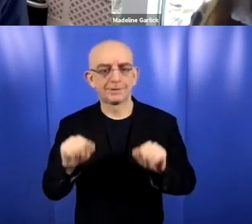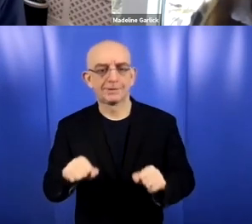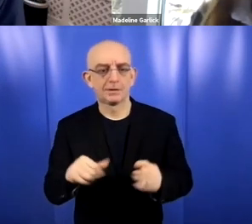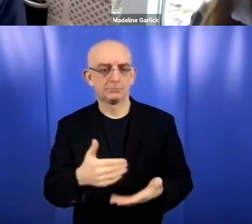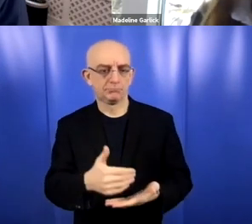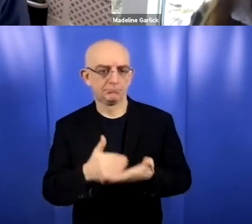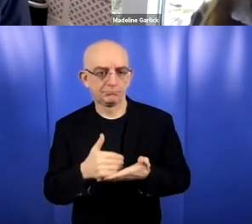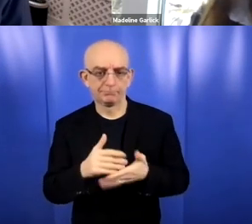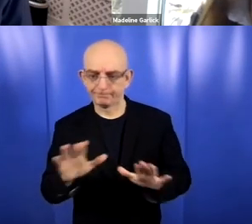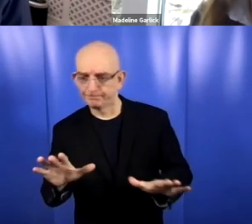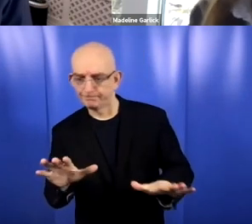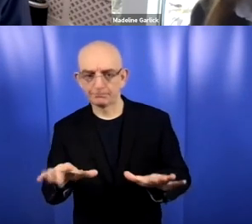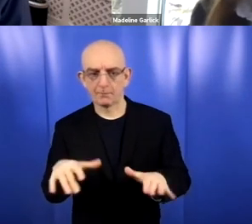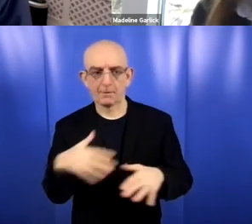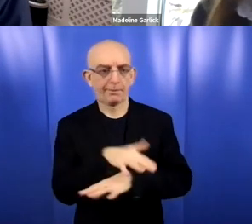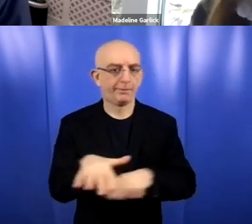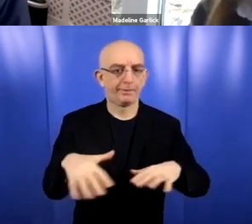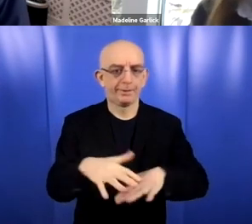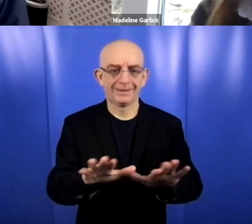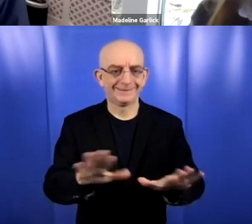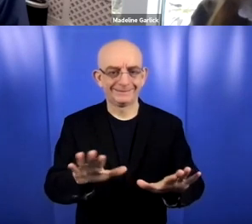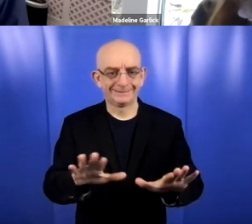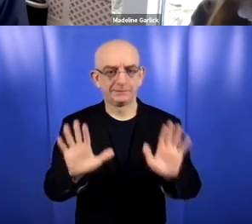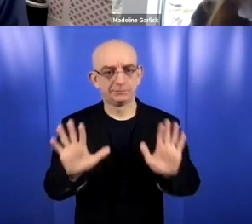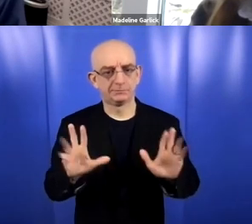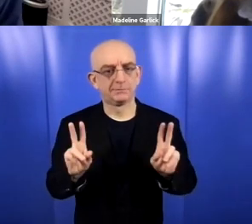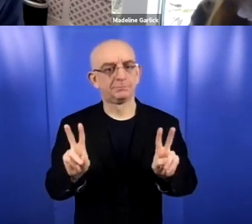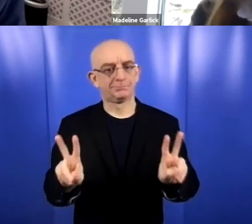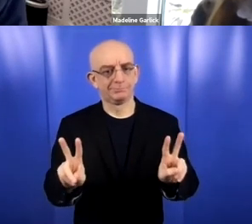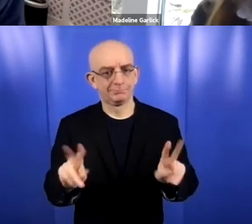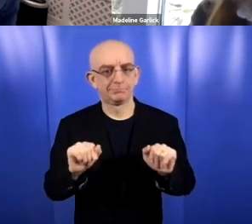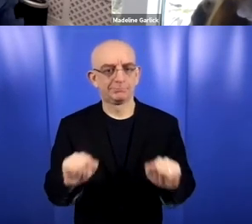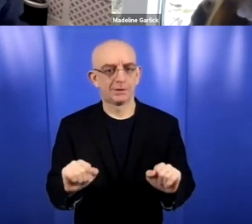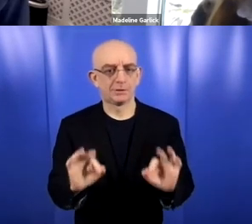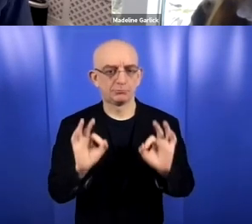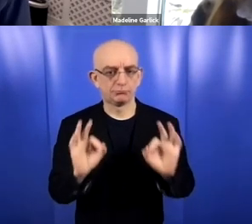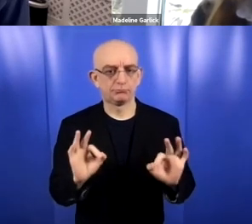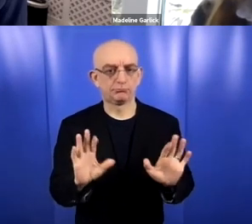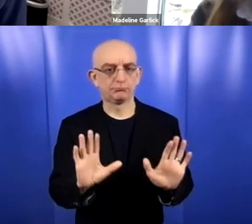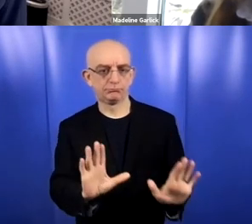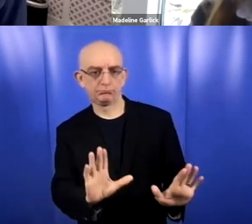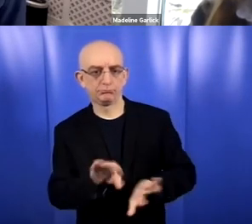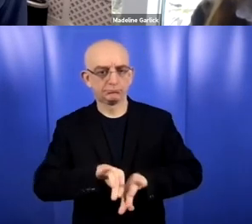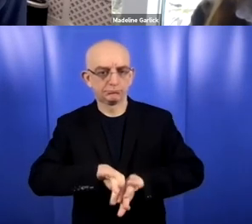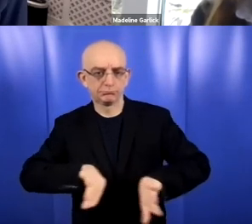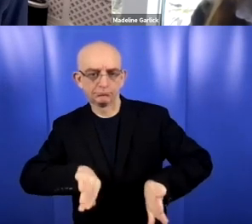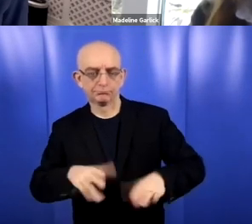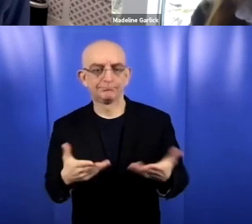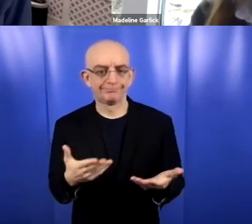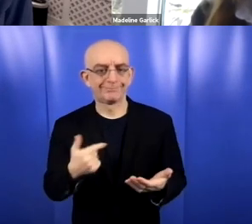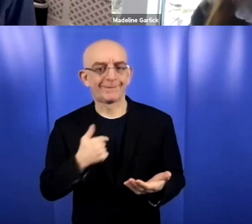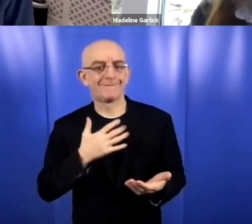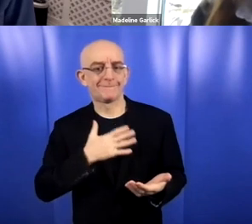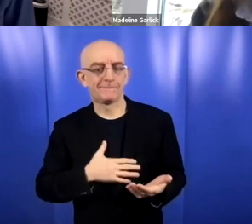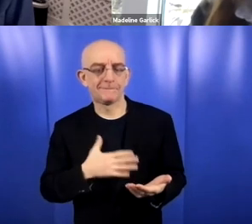did touch upon in some of the sessions, that when we talk about all states, that actually includes the